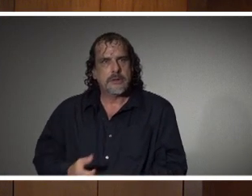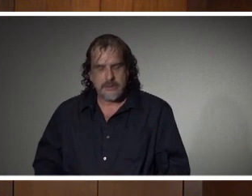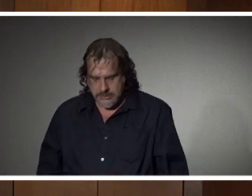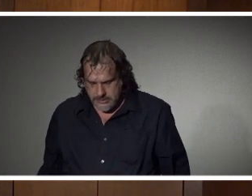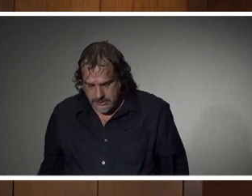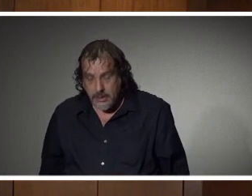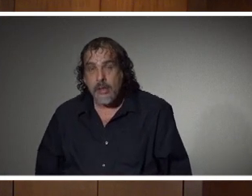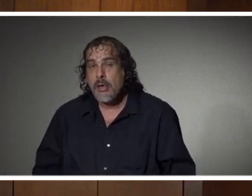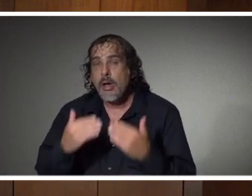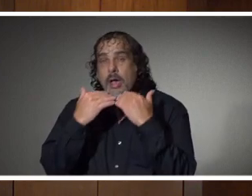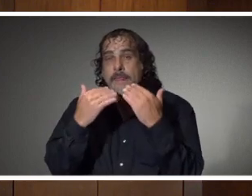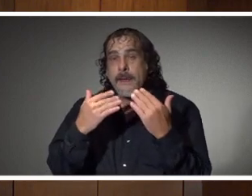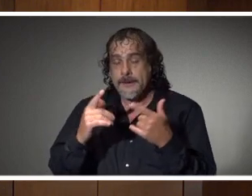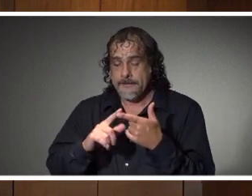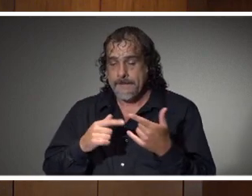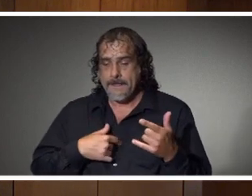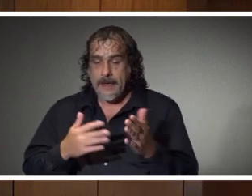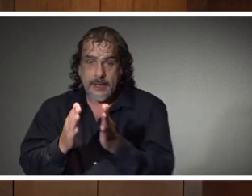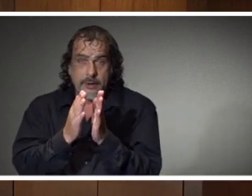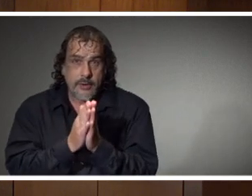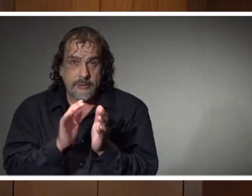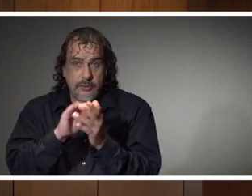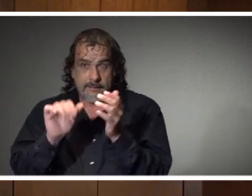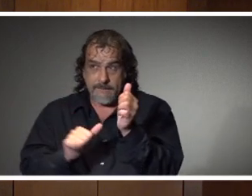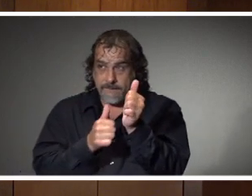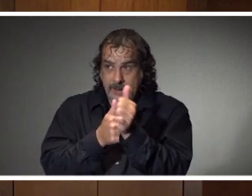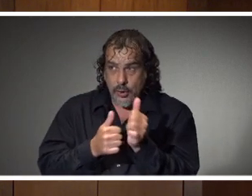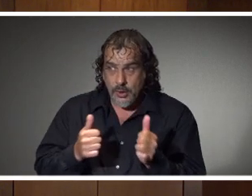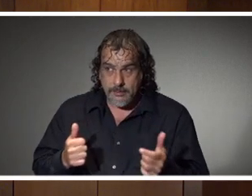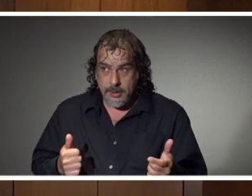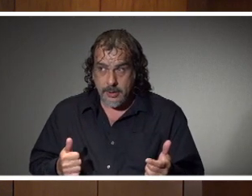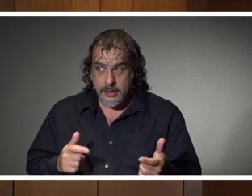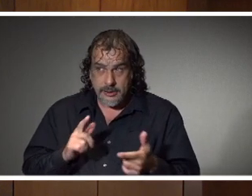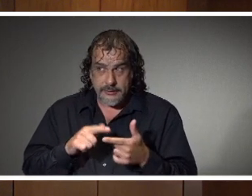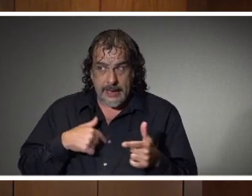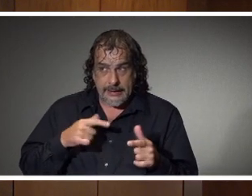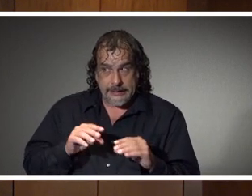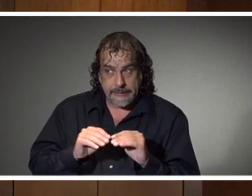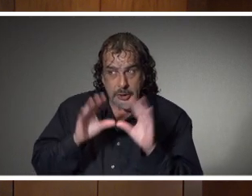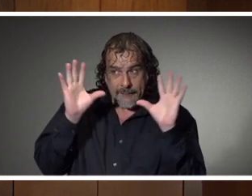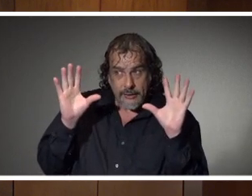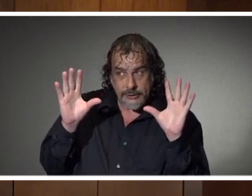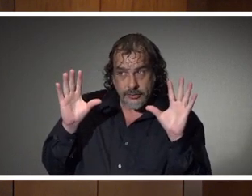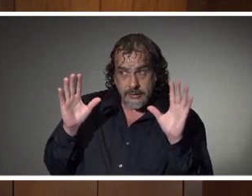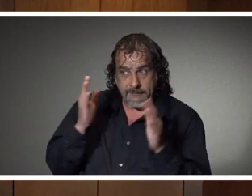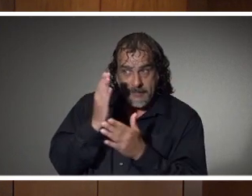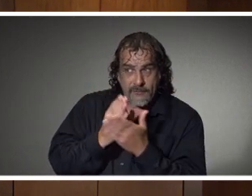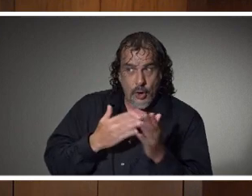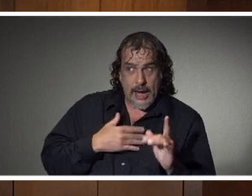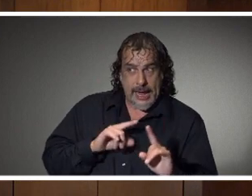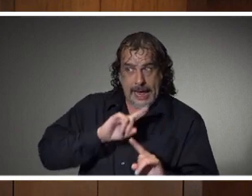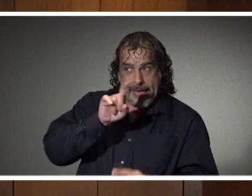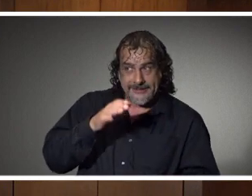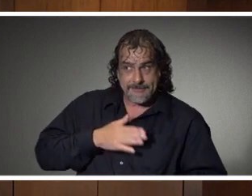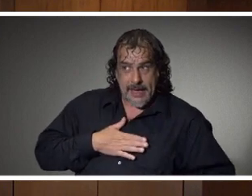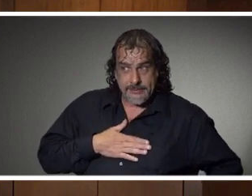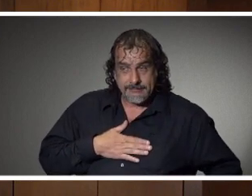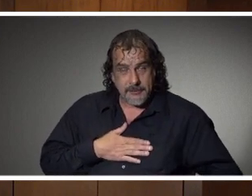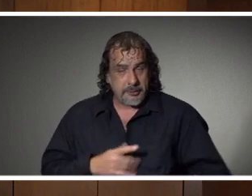question. Thank you, Renee. Can I request a little follow-up, because I need a clarification on something before I ask a question?